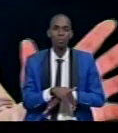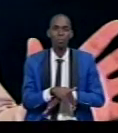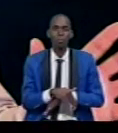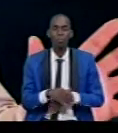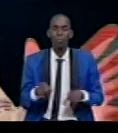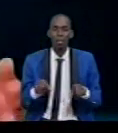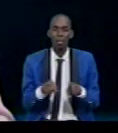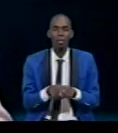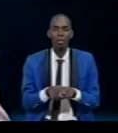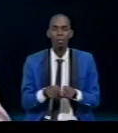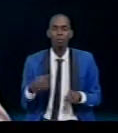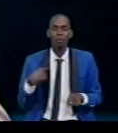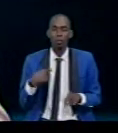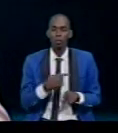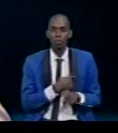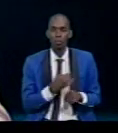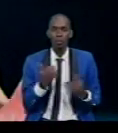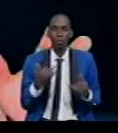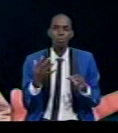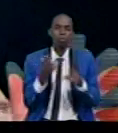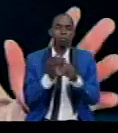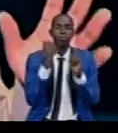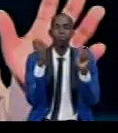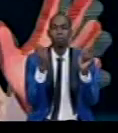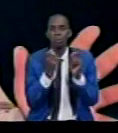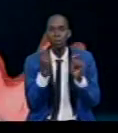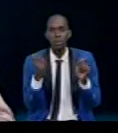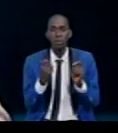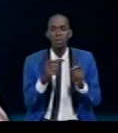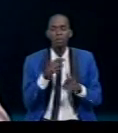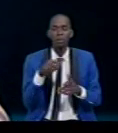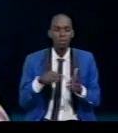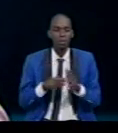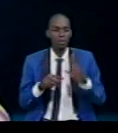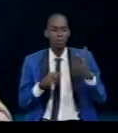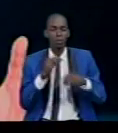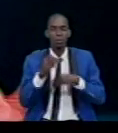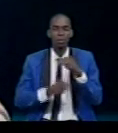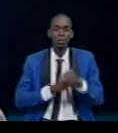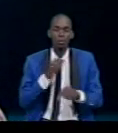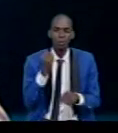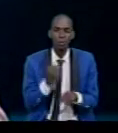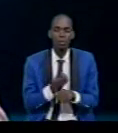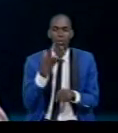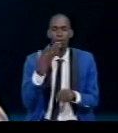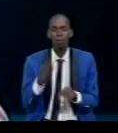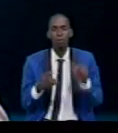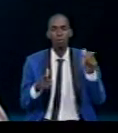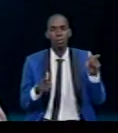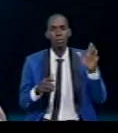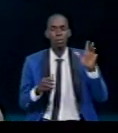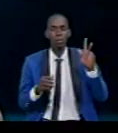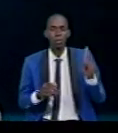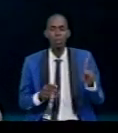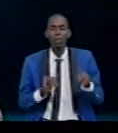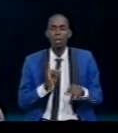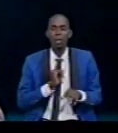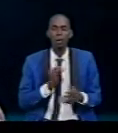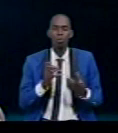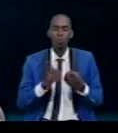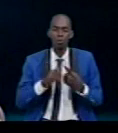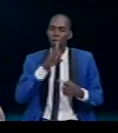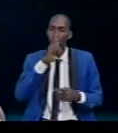we celebrate this second anniversary of GCK, I want to assure